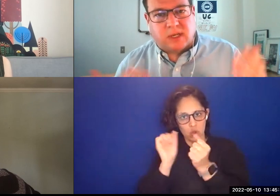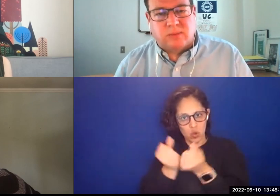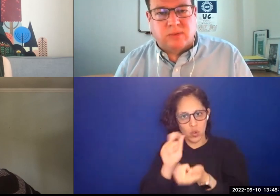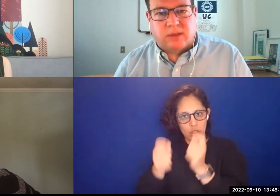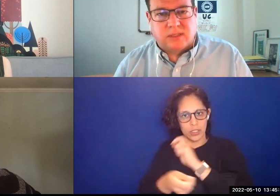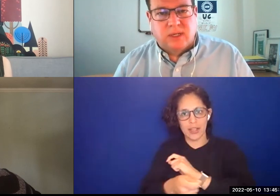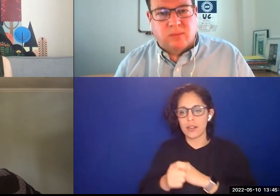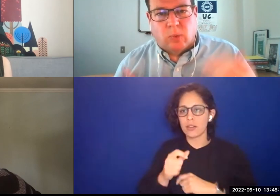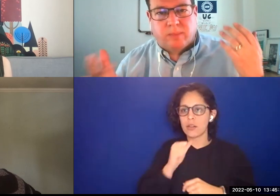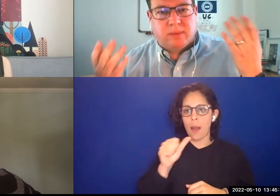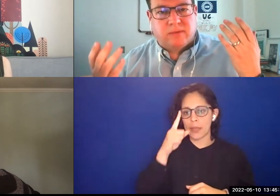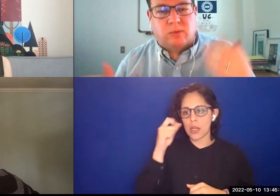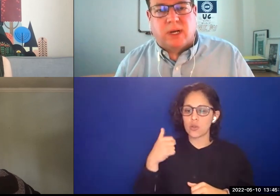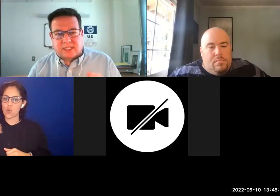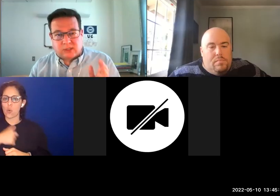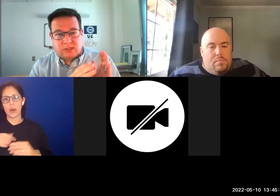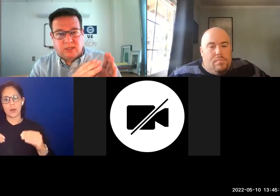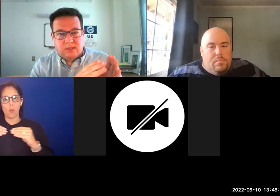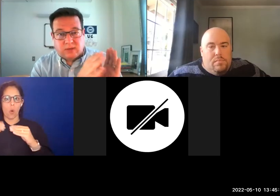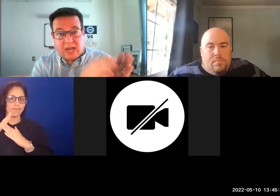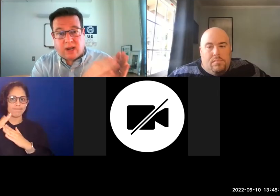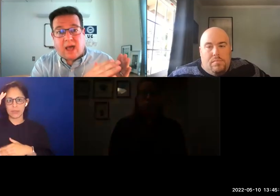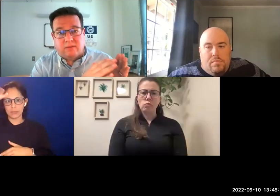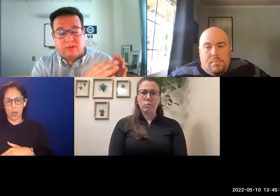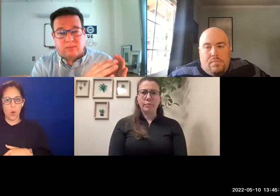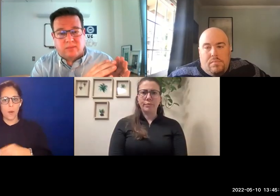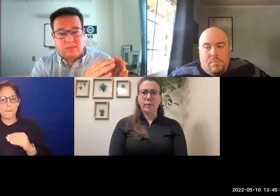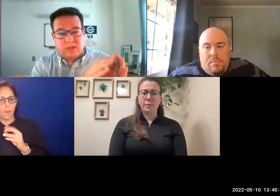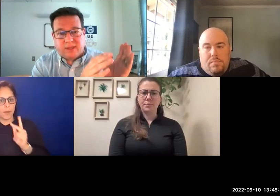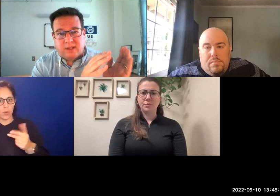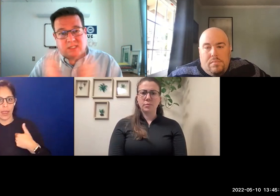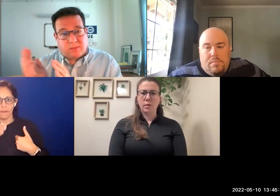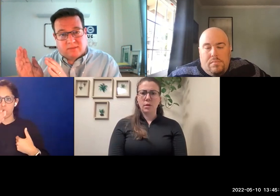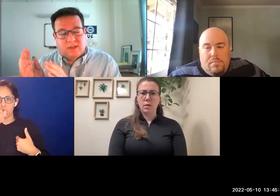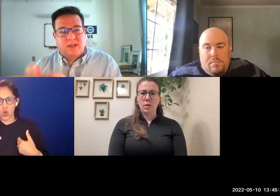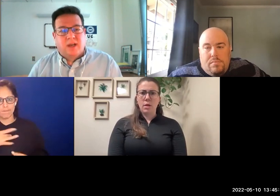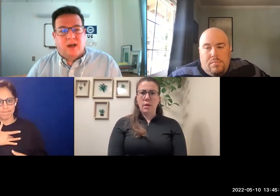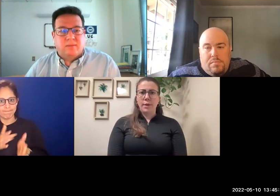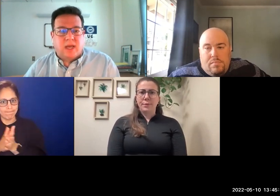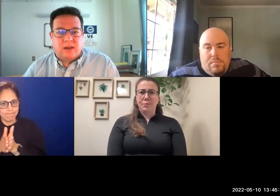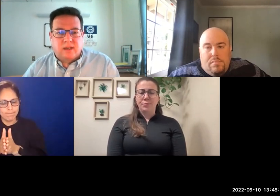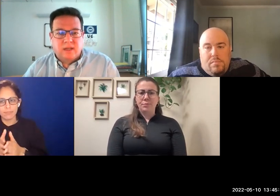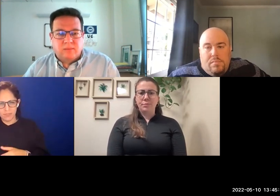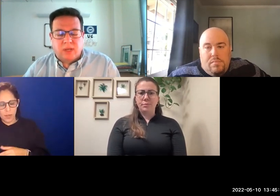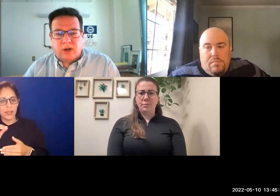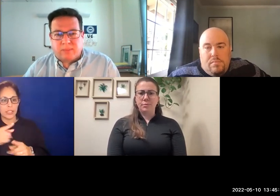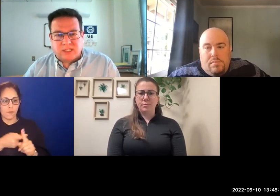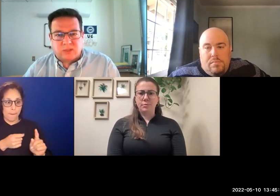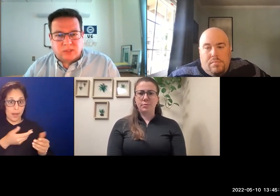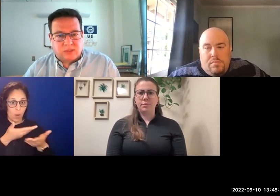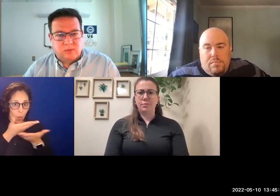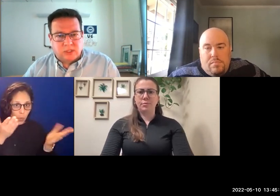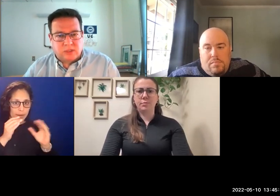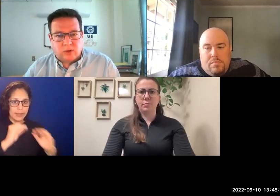just because, you know, there's more people of goodwill. It's actually, you carry it out from nothing to something. And being part of that